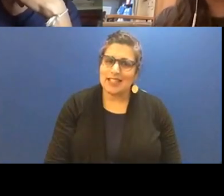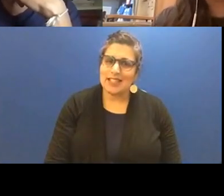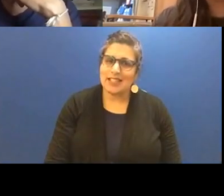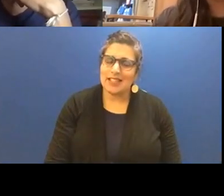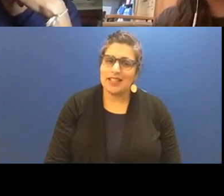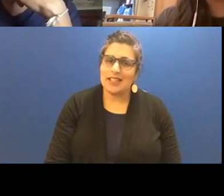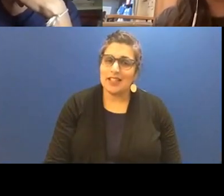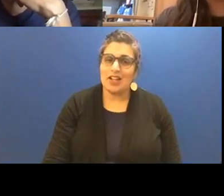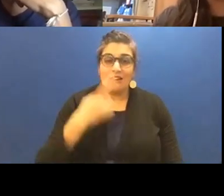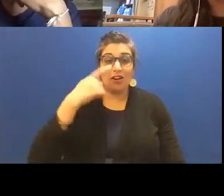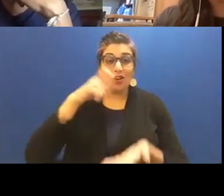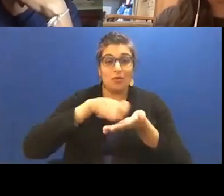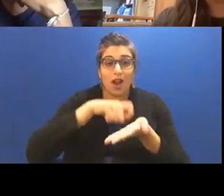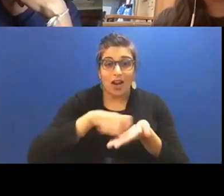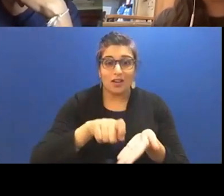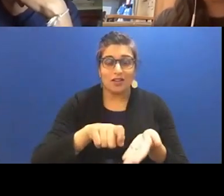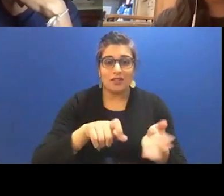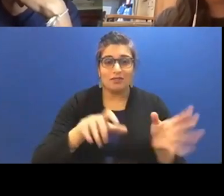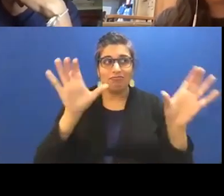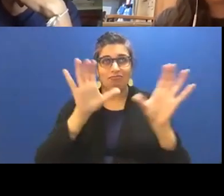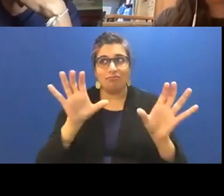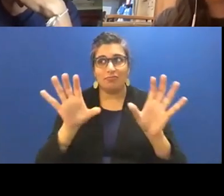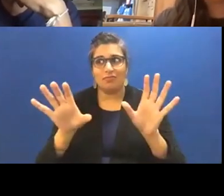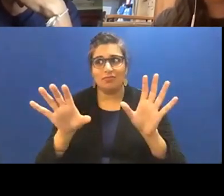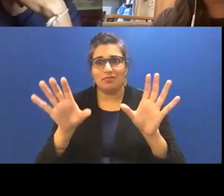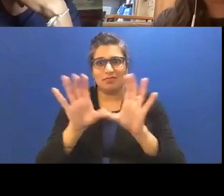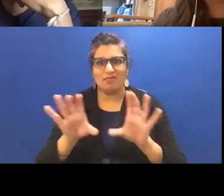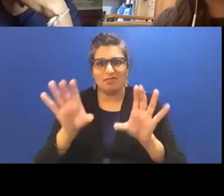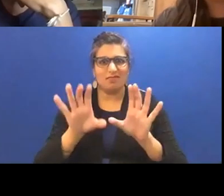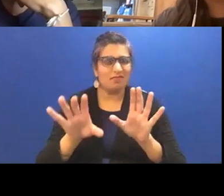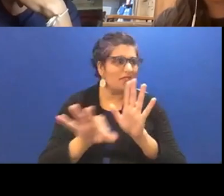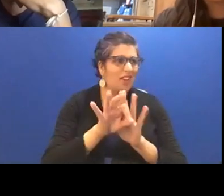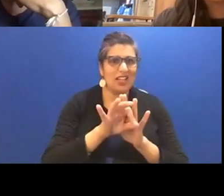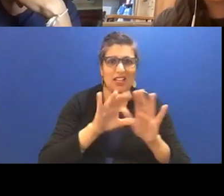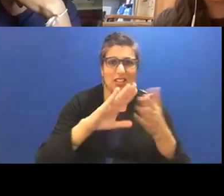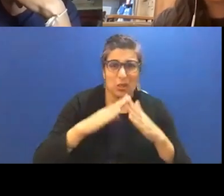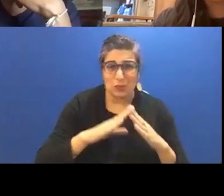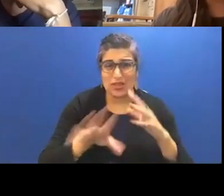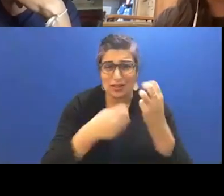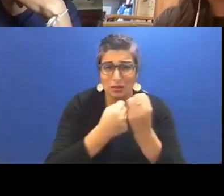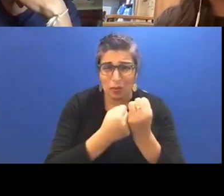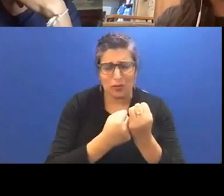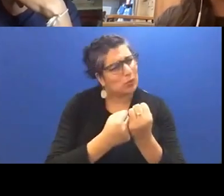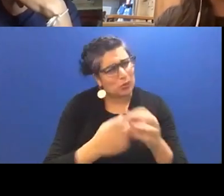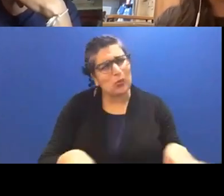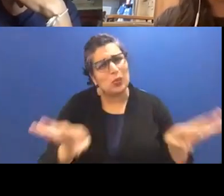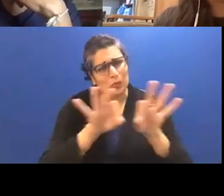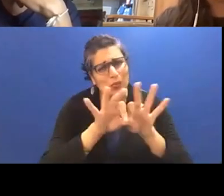I think for writers, finding your community of writers, your support is so important.